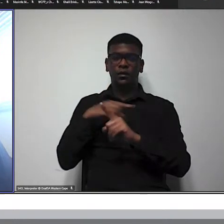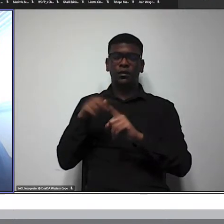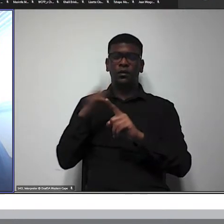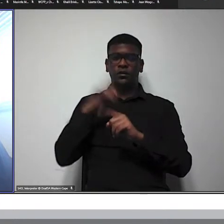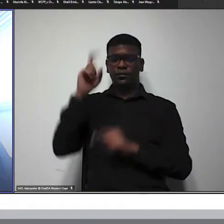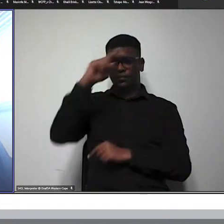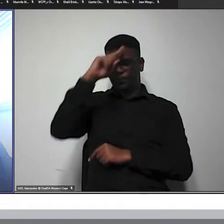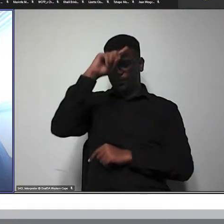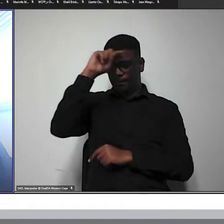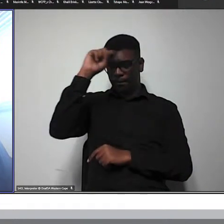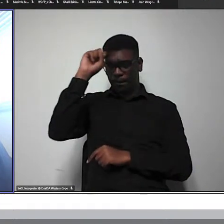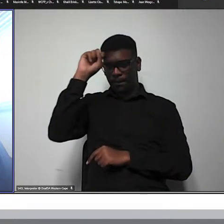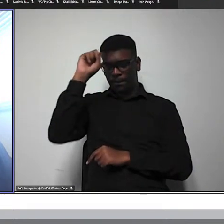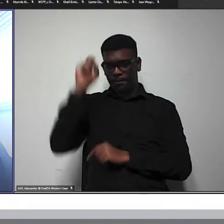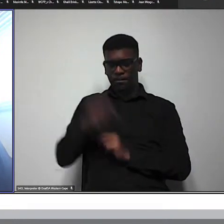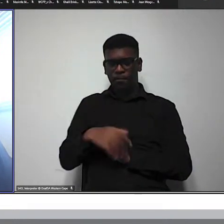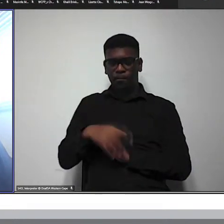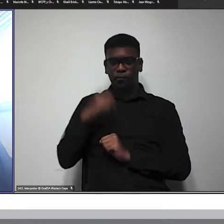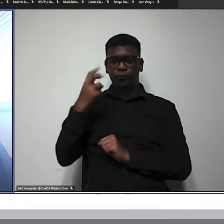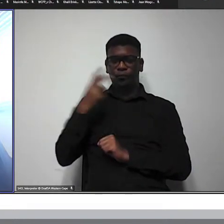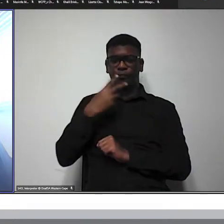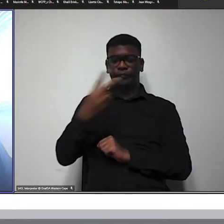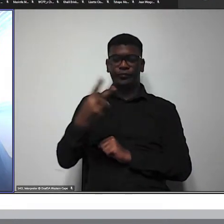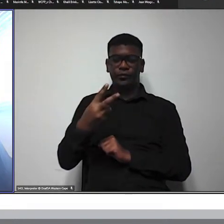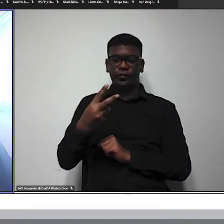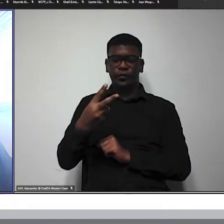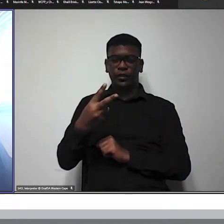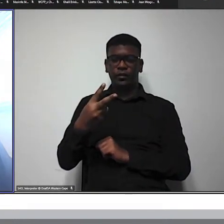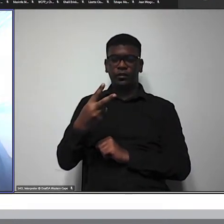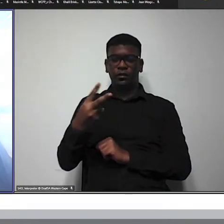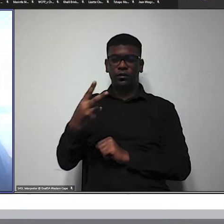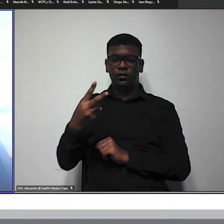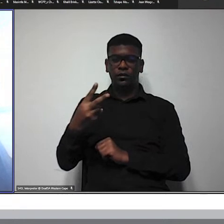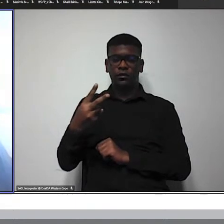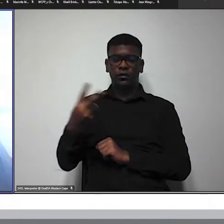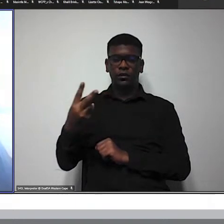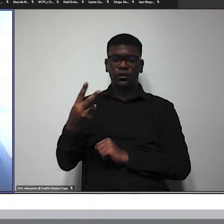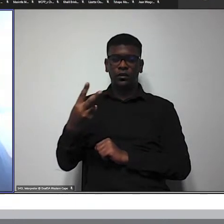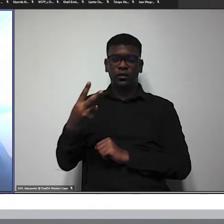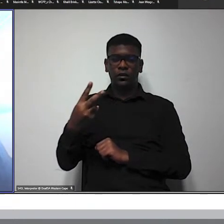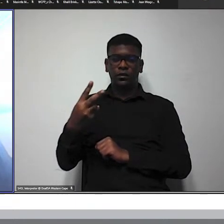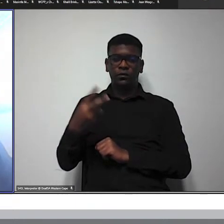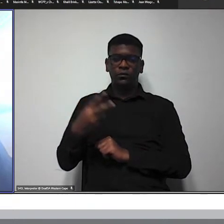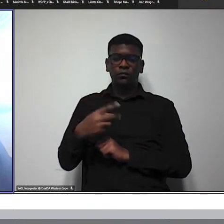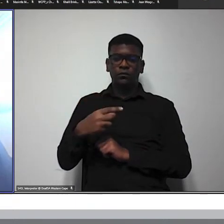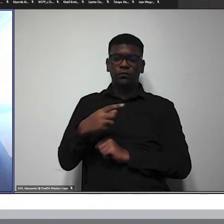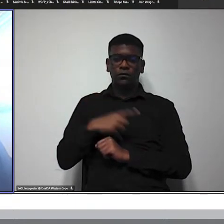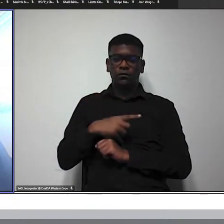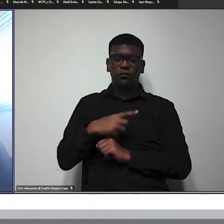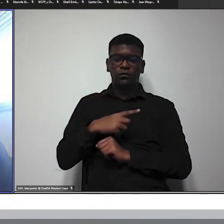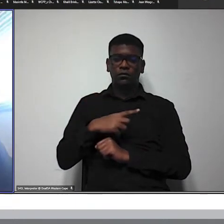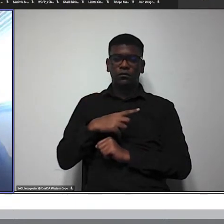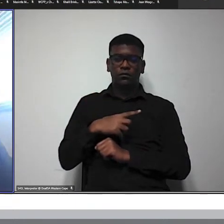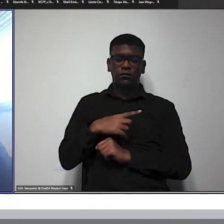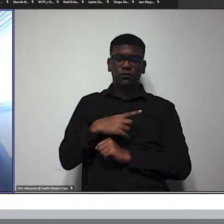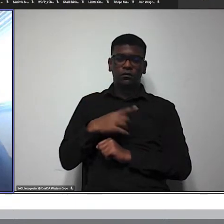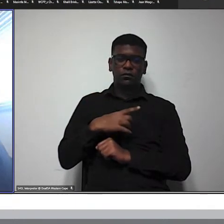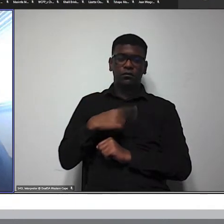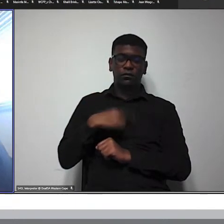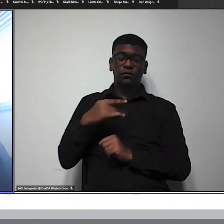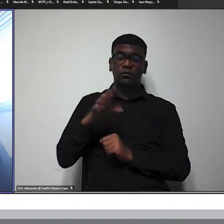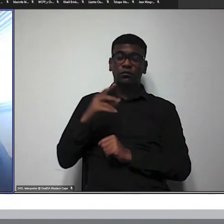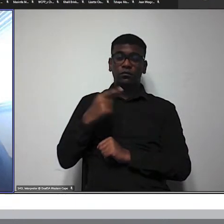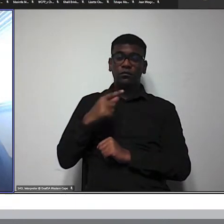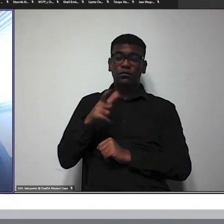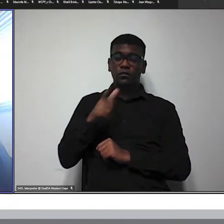one to look at actually in as well, you know, because when one actually talks of